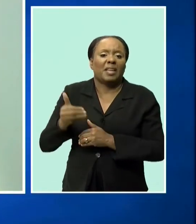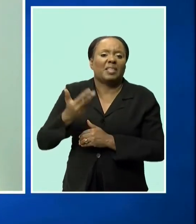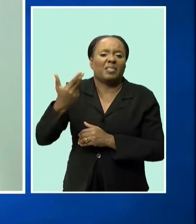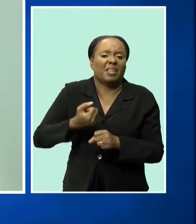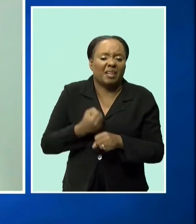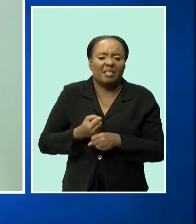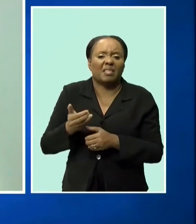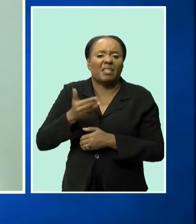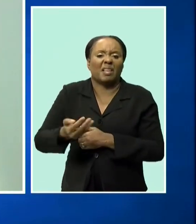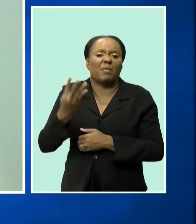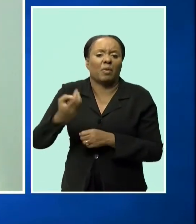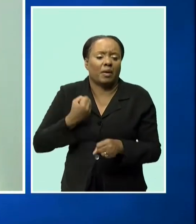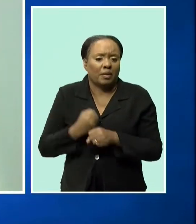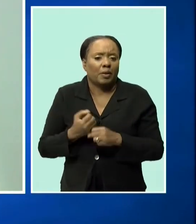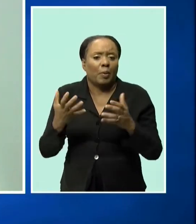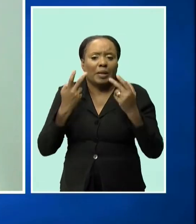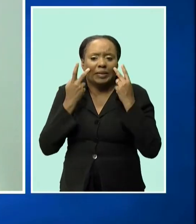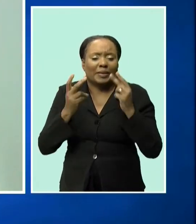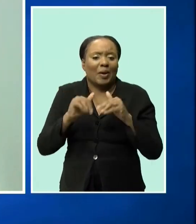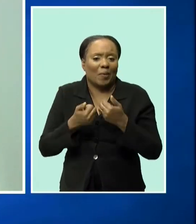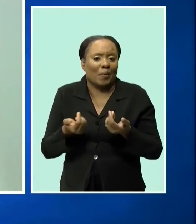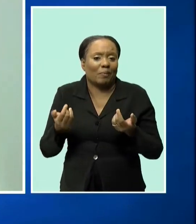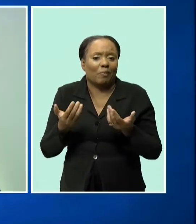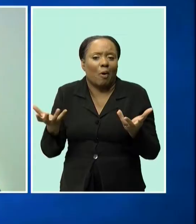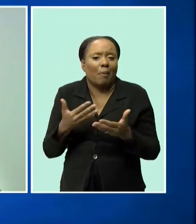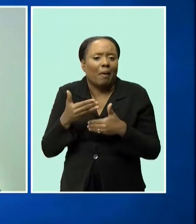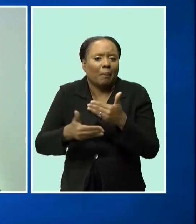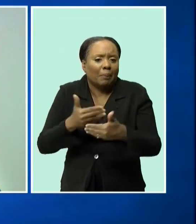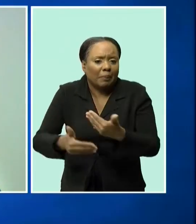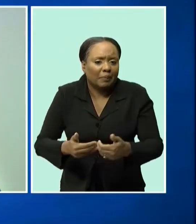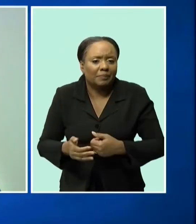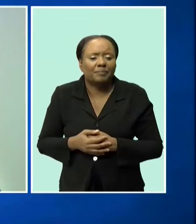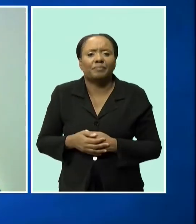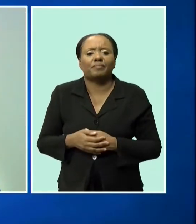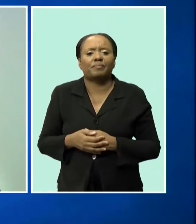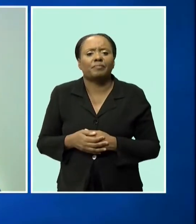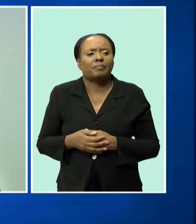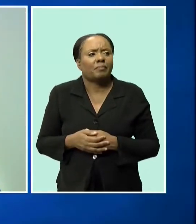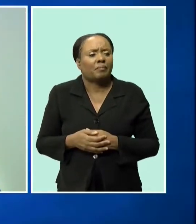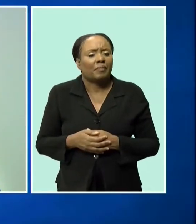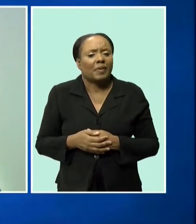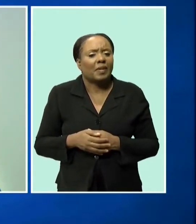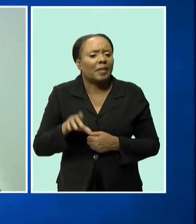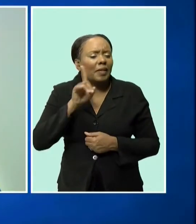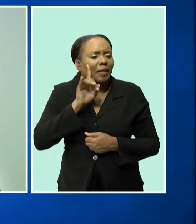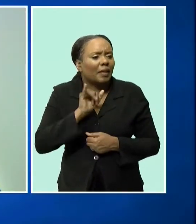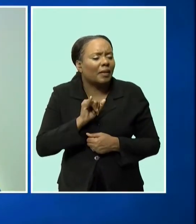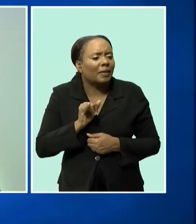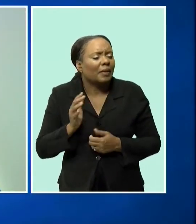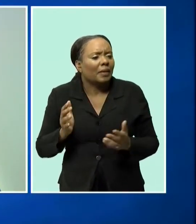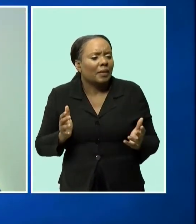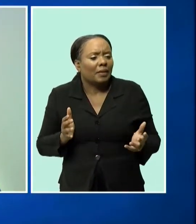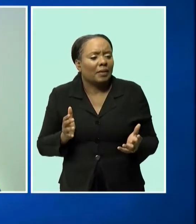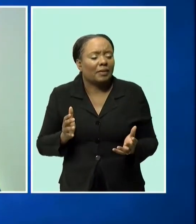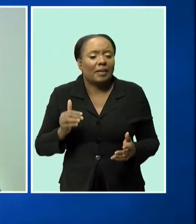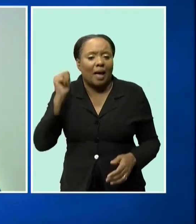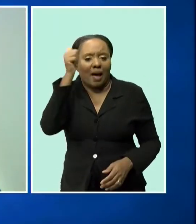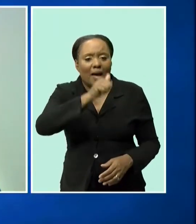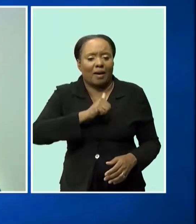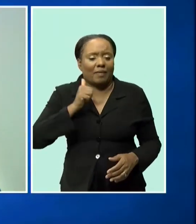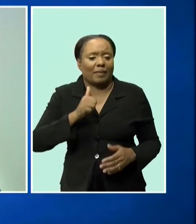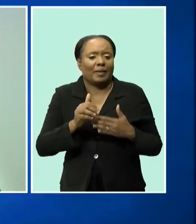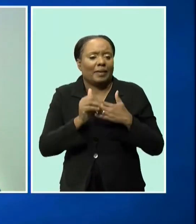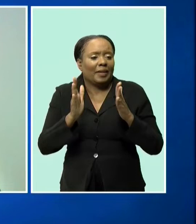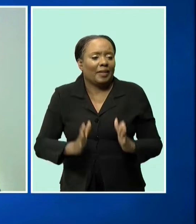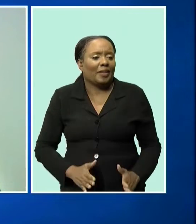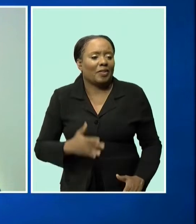seeing how that will play out as well. Very quickly, we've been watching you all the time. It seems like you always have the ear of some of the African leaders, from Dr.